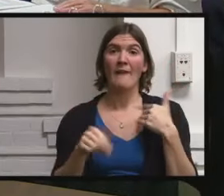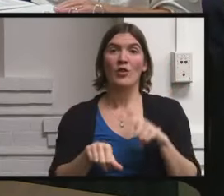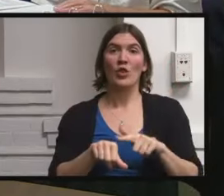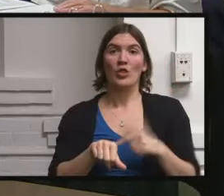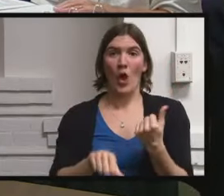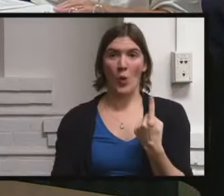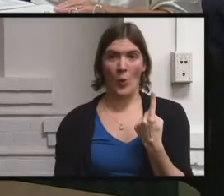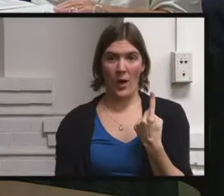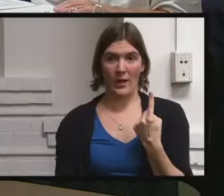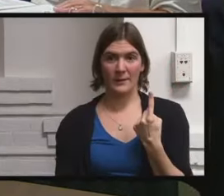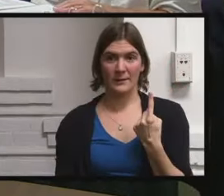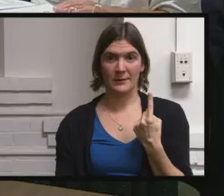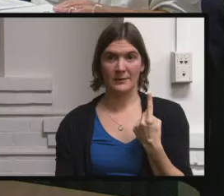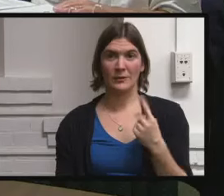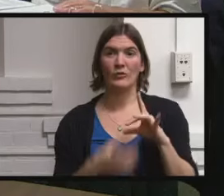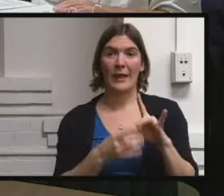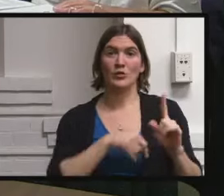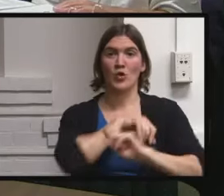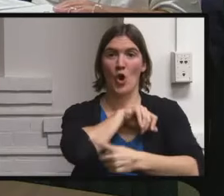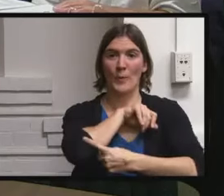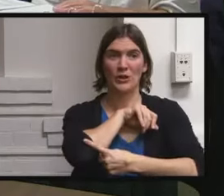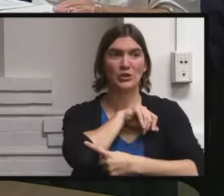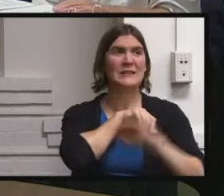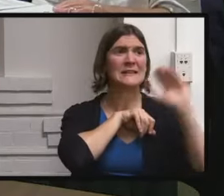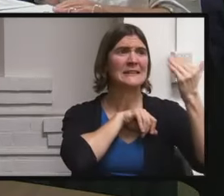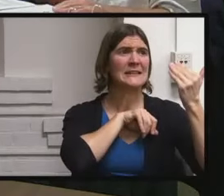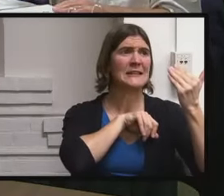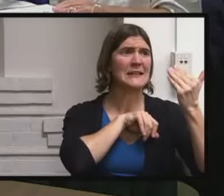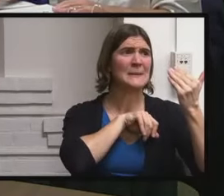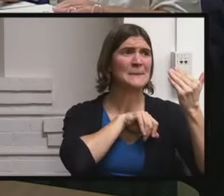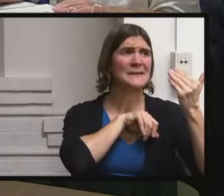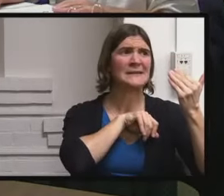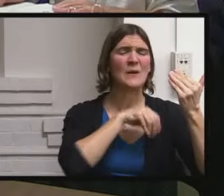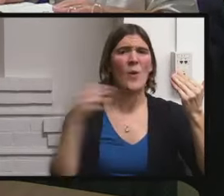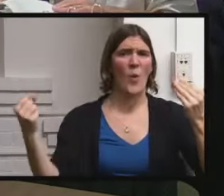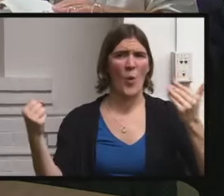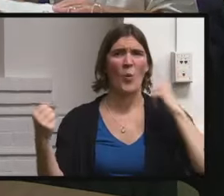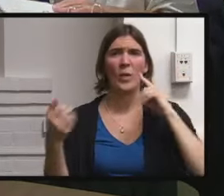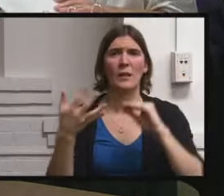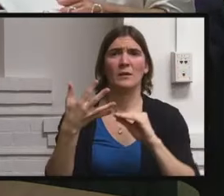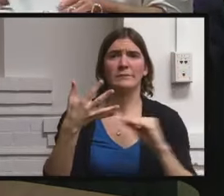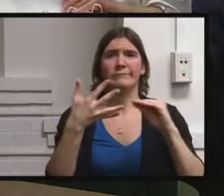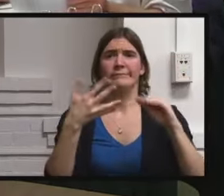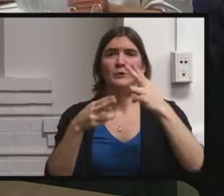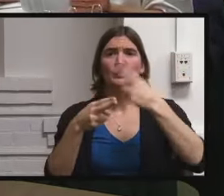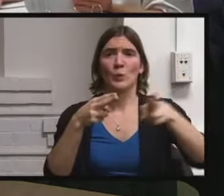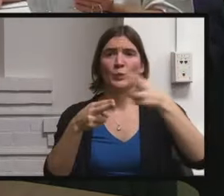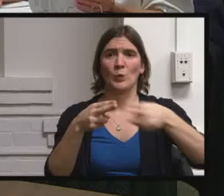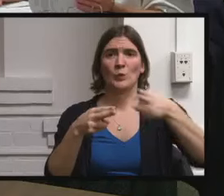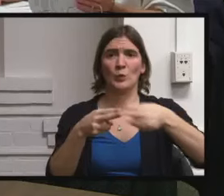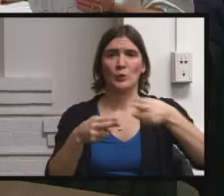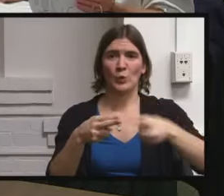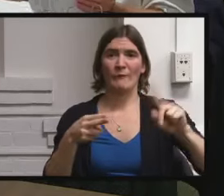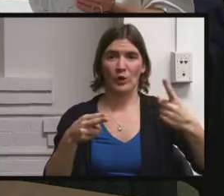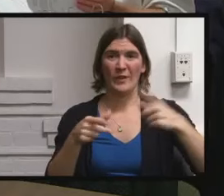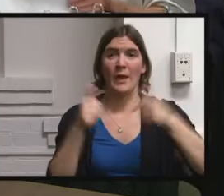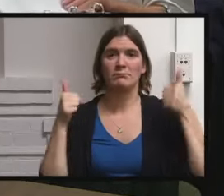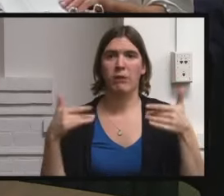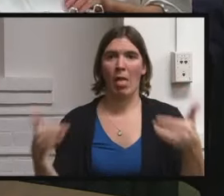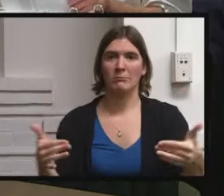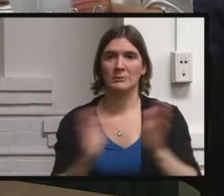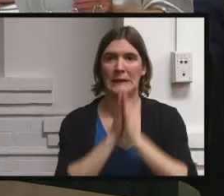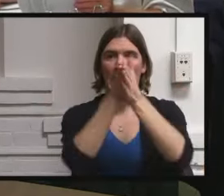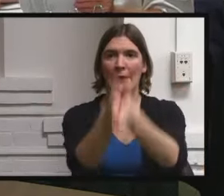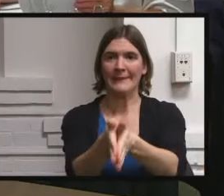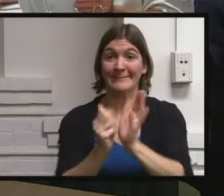item in solid waste, and it looks to me like there's a couple of shorter items that we can clear away